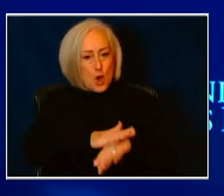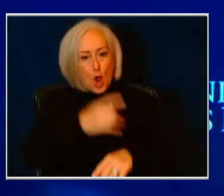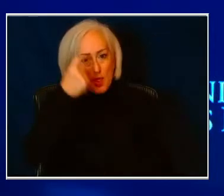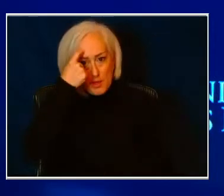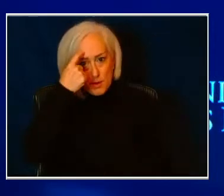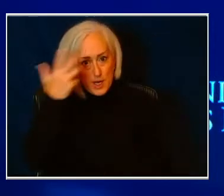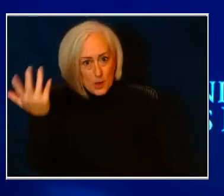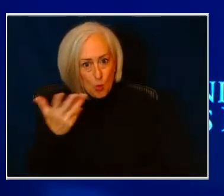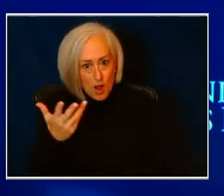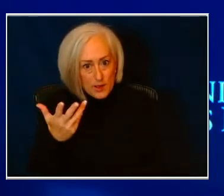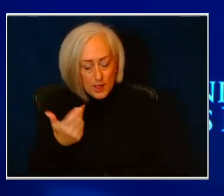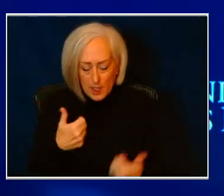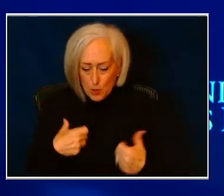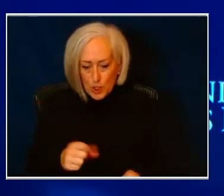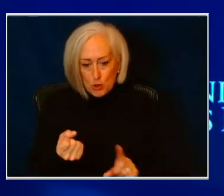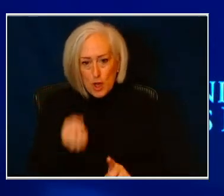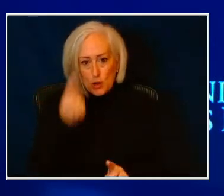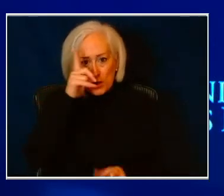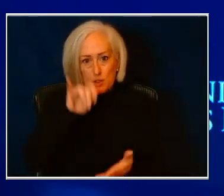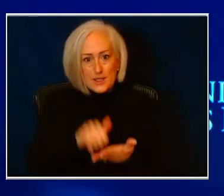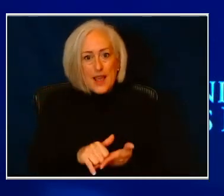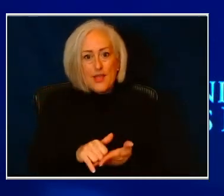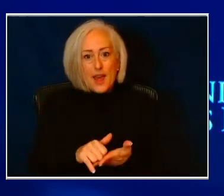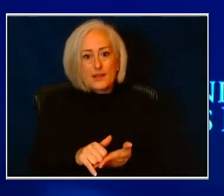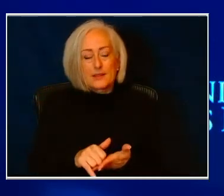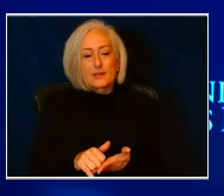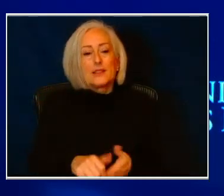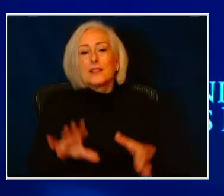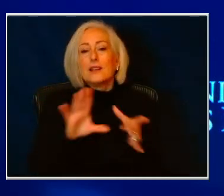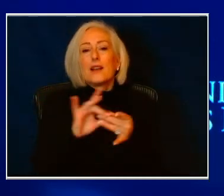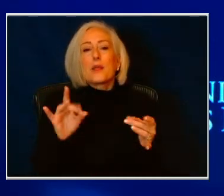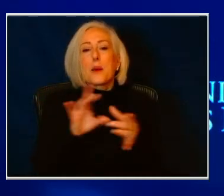trying to understand that. And the message from a study like that is